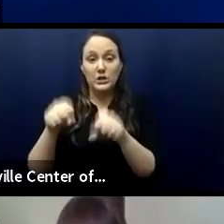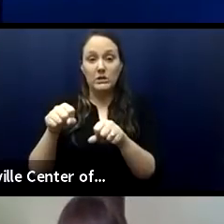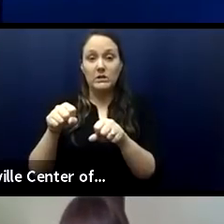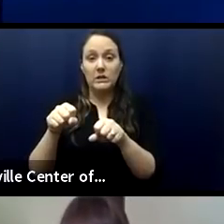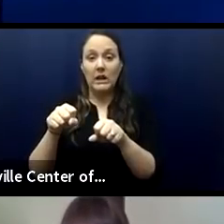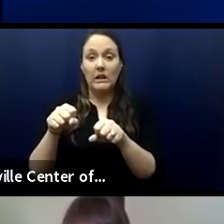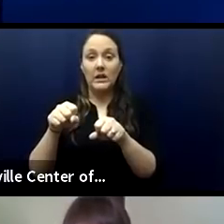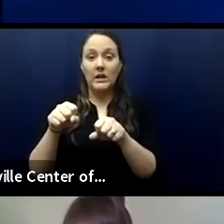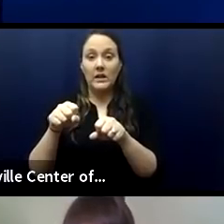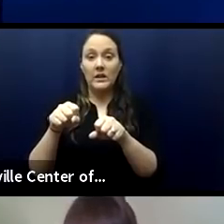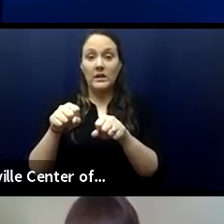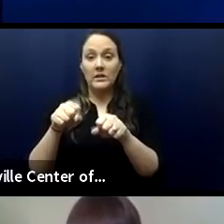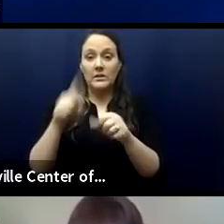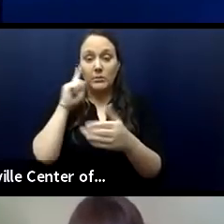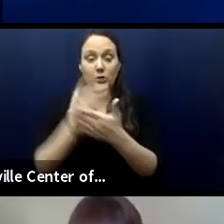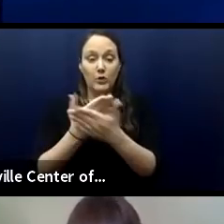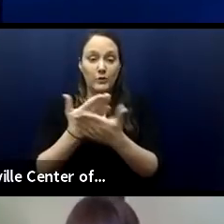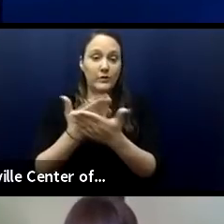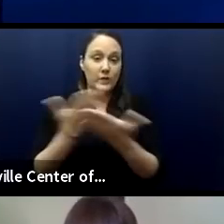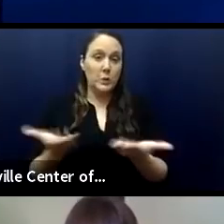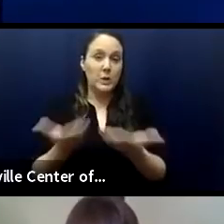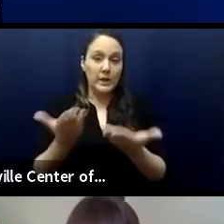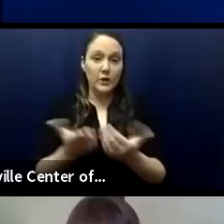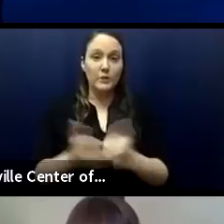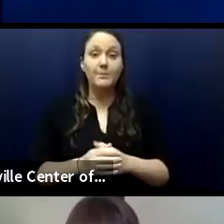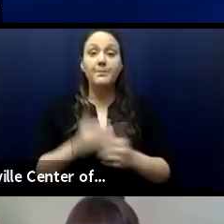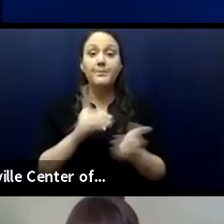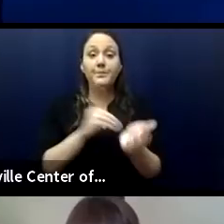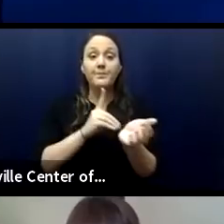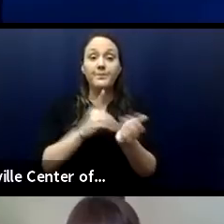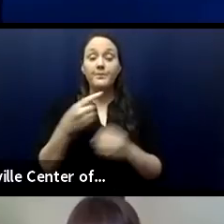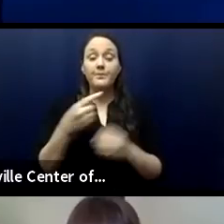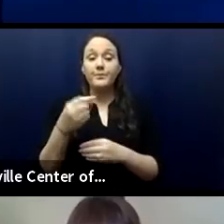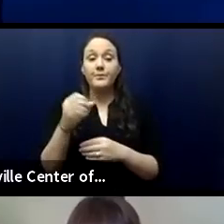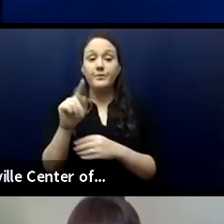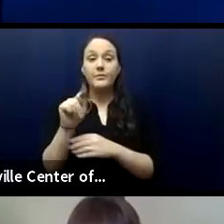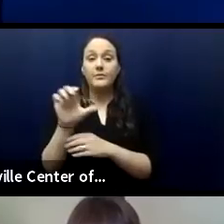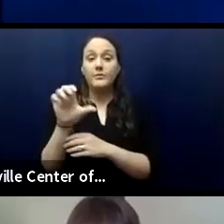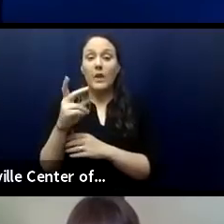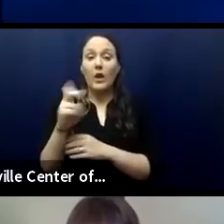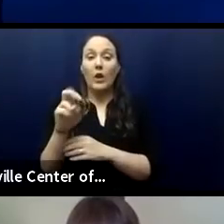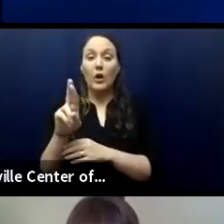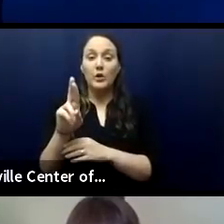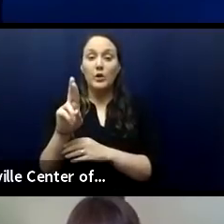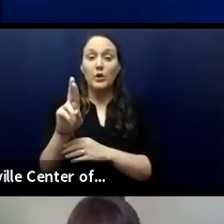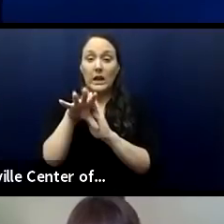ascertain that we're present. Dr. Gocher, can you turn your camera on, please?